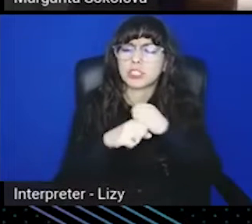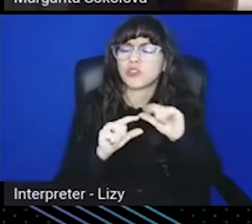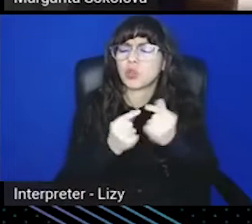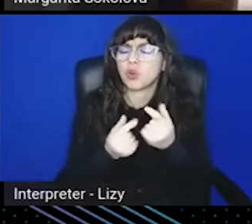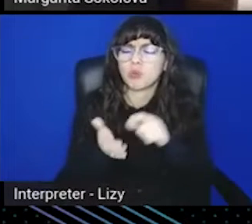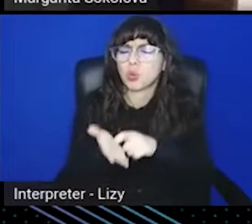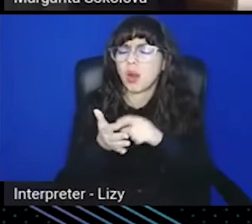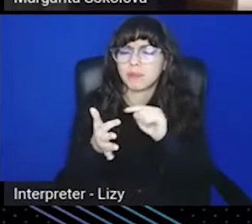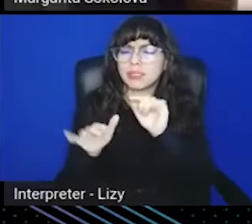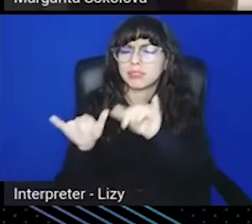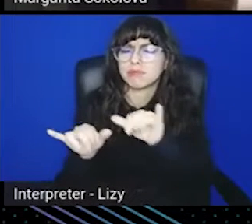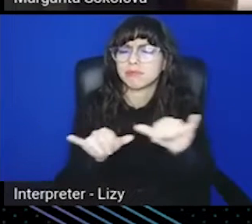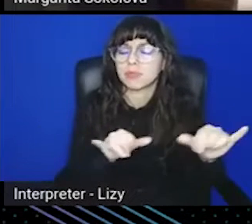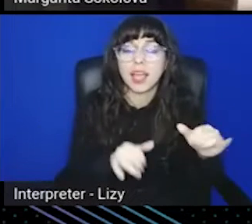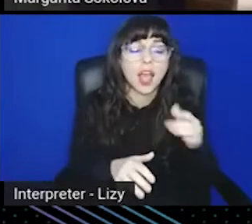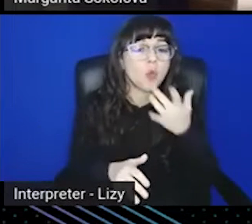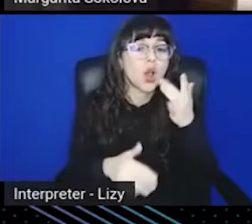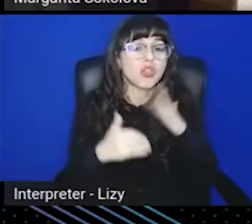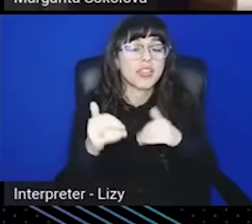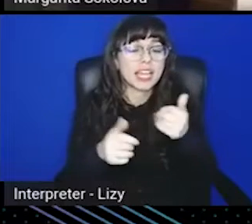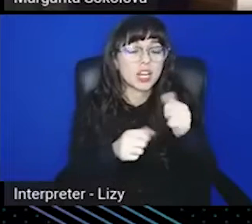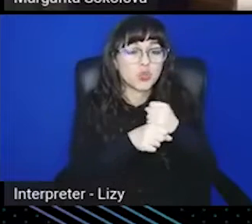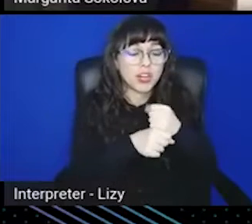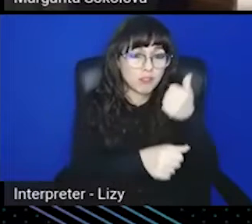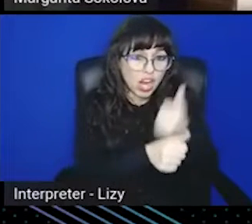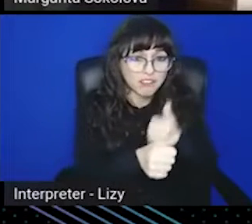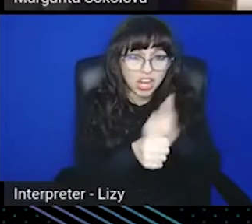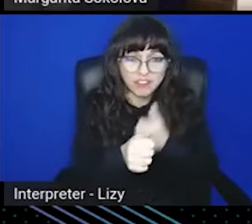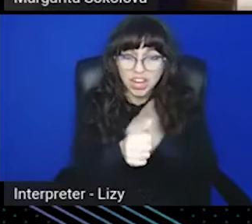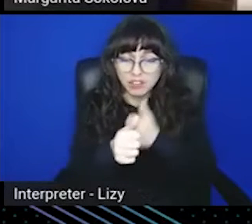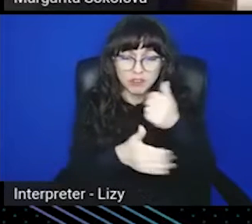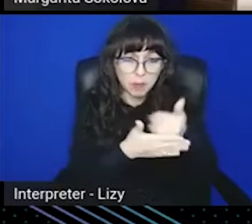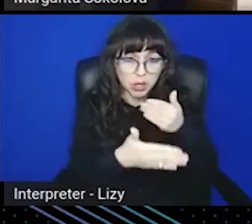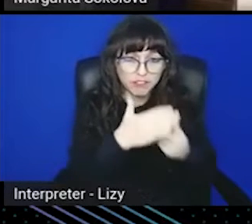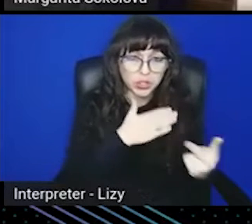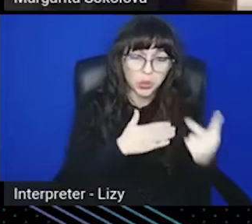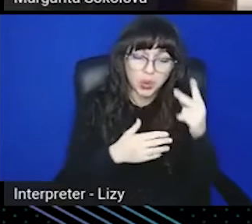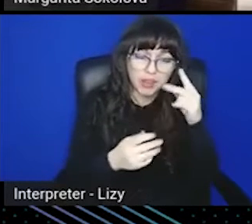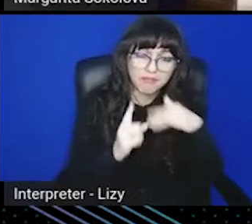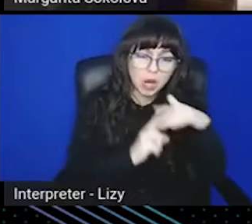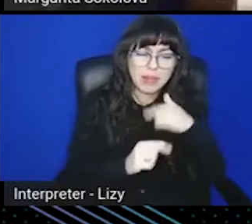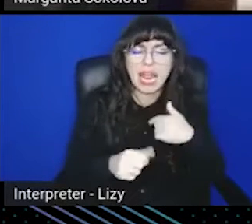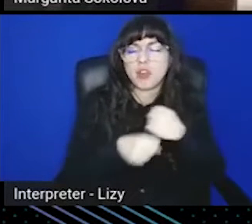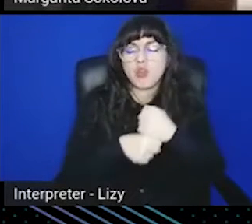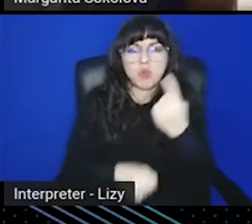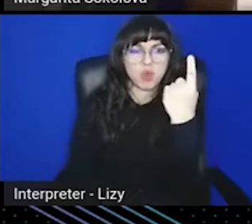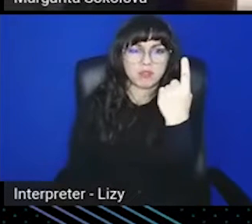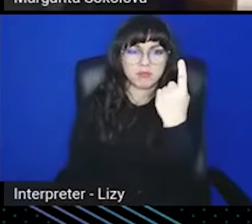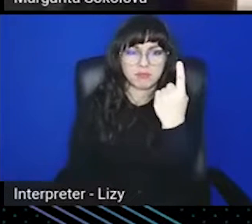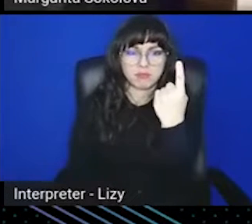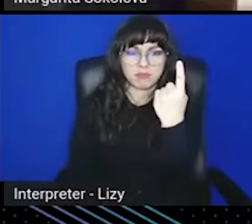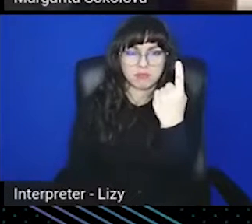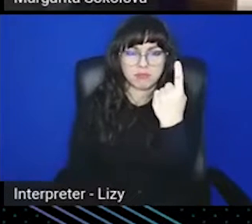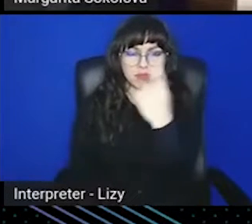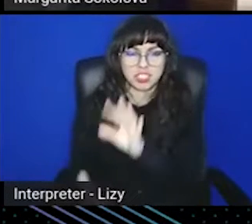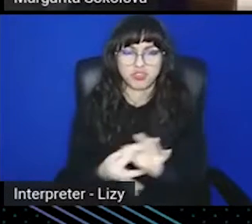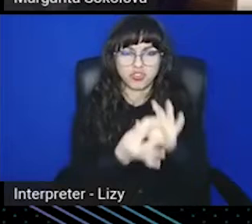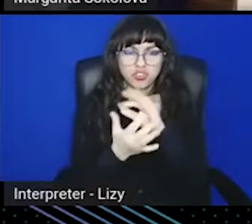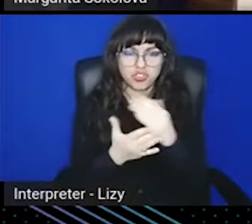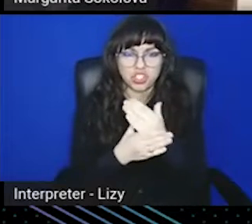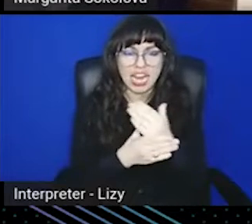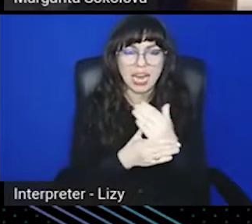So rather than creating one for every preview environment, I've created one that will be shared by all of them. So this will allow ingress